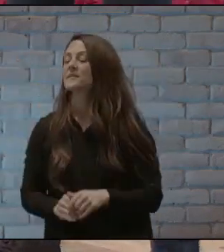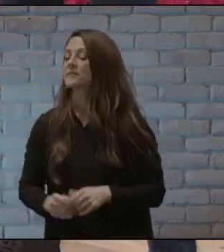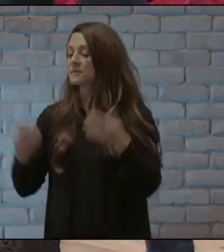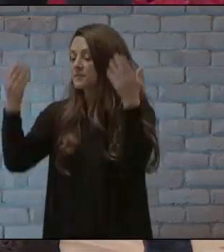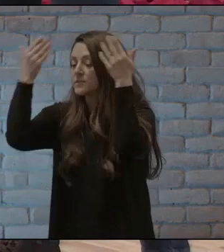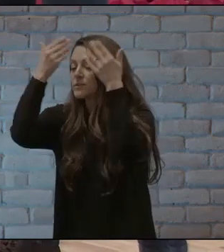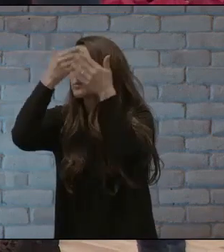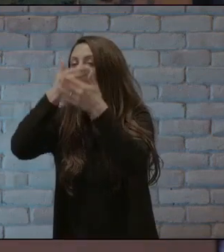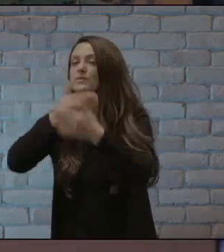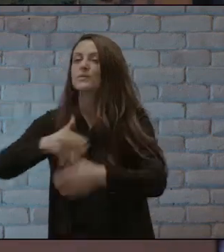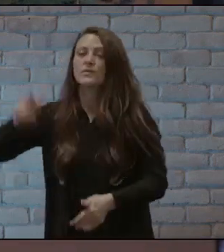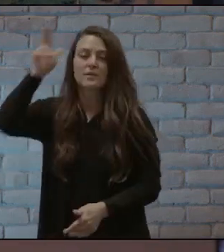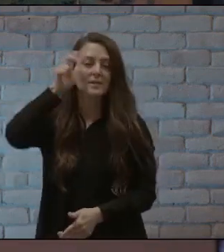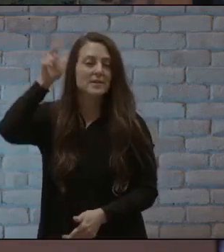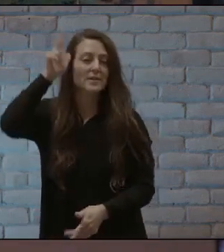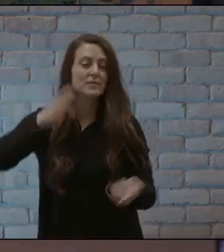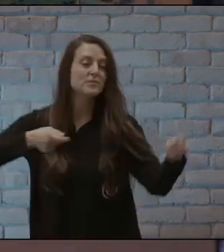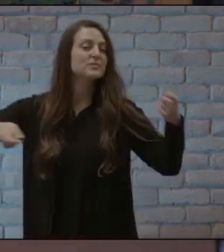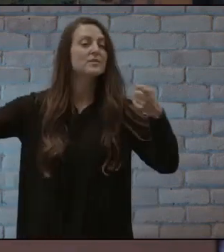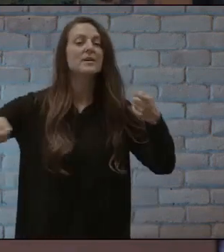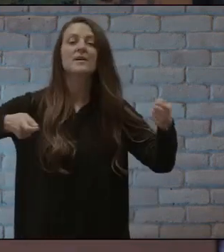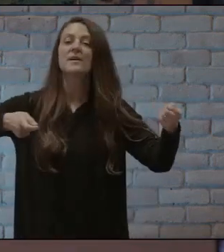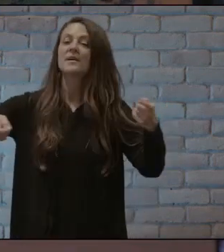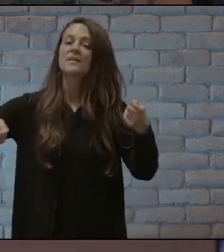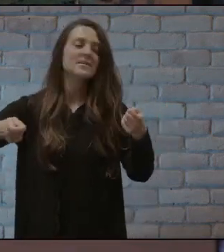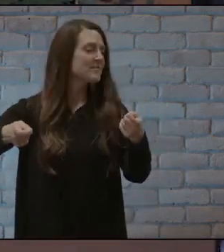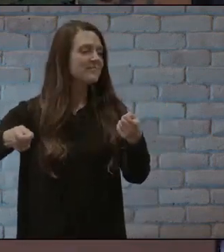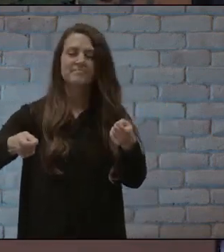Darkness reigns no more,